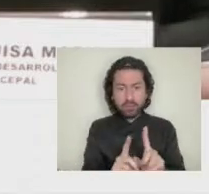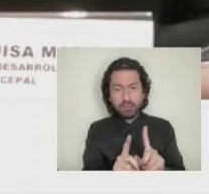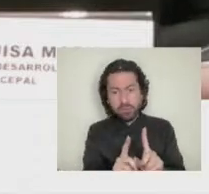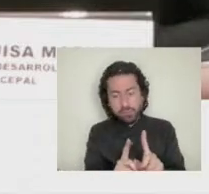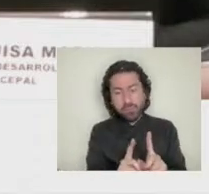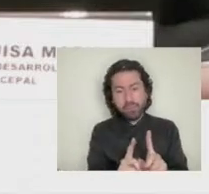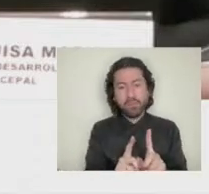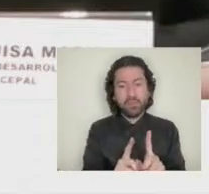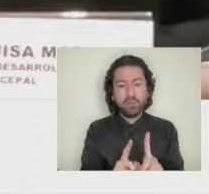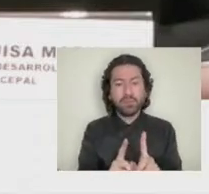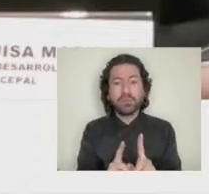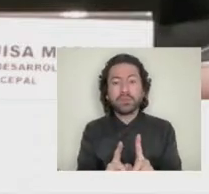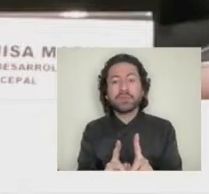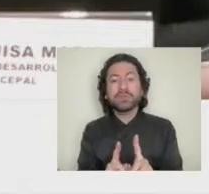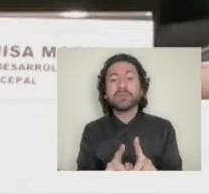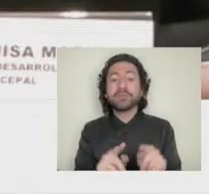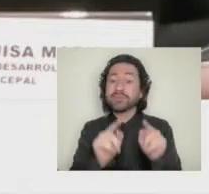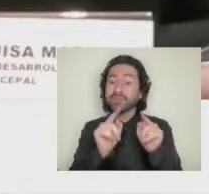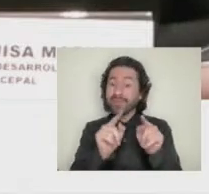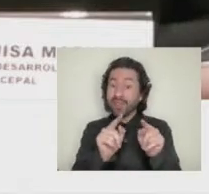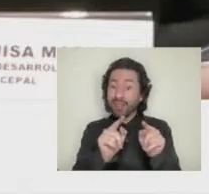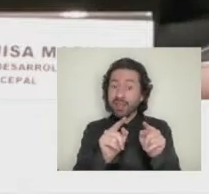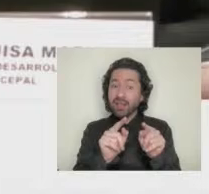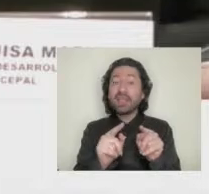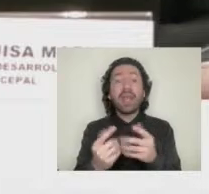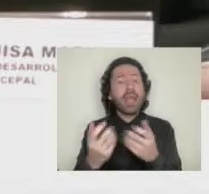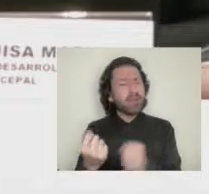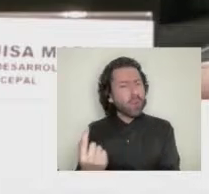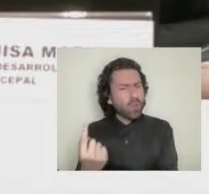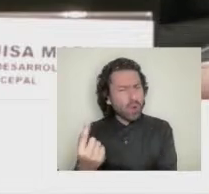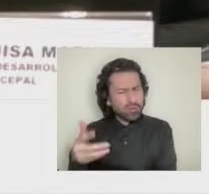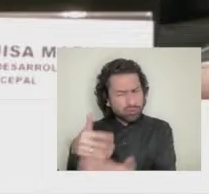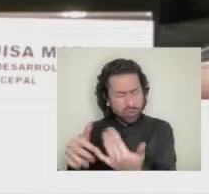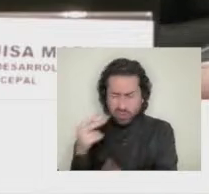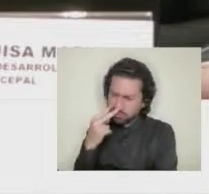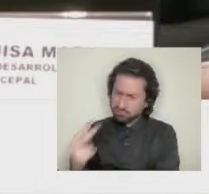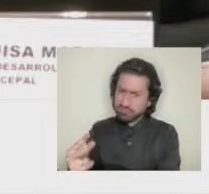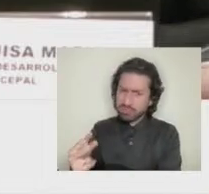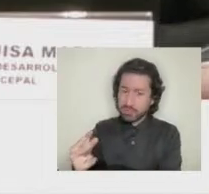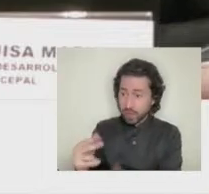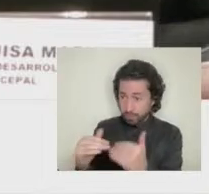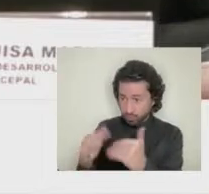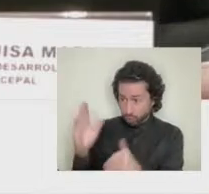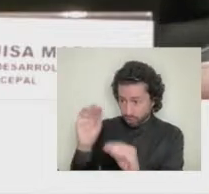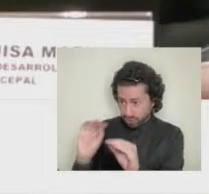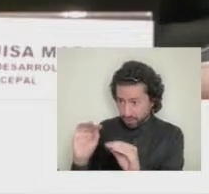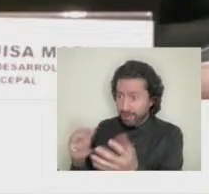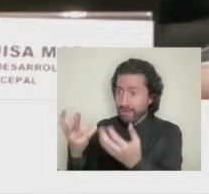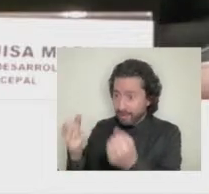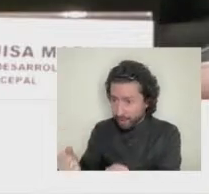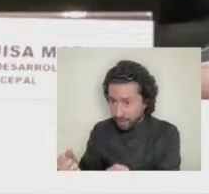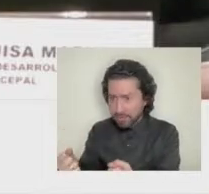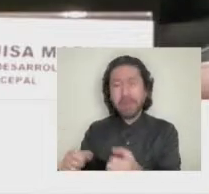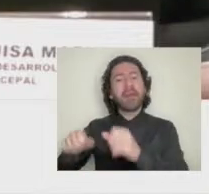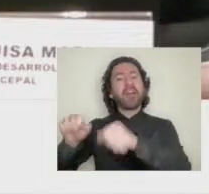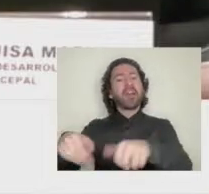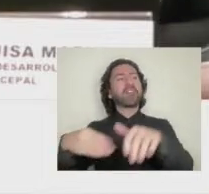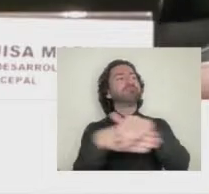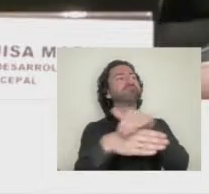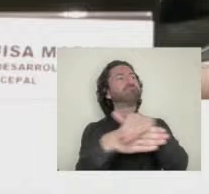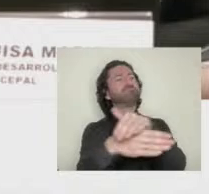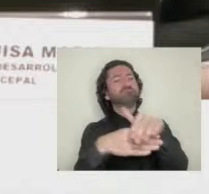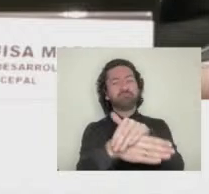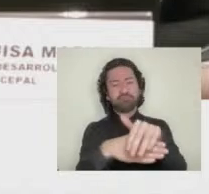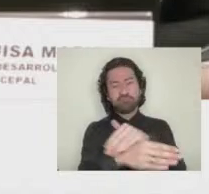of heterogeneity here, and what we know here is that there's a social component that plays a greater